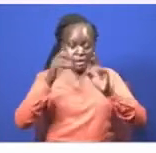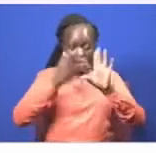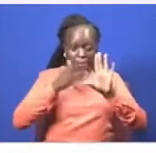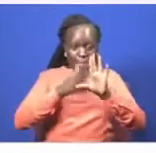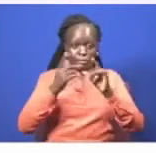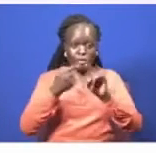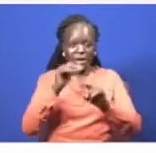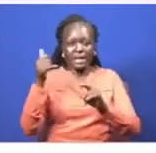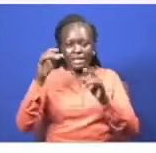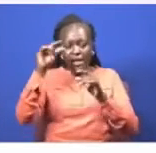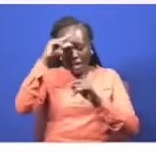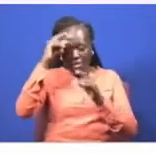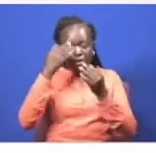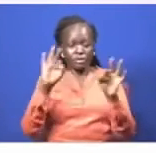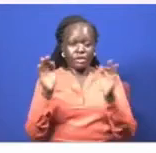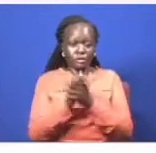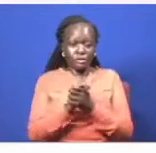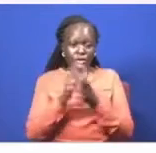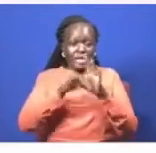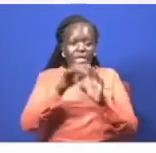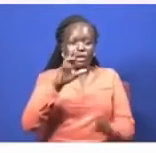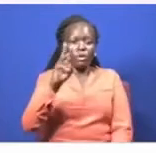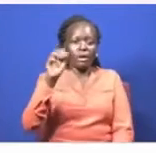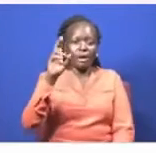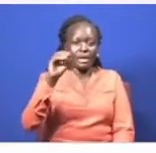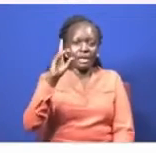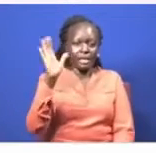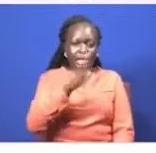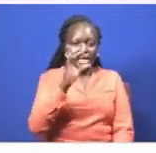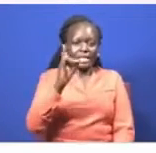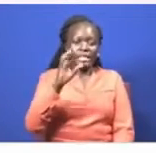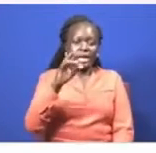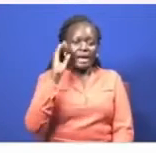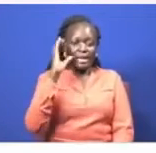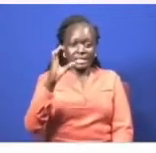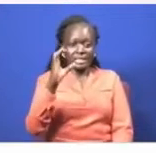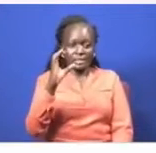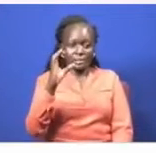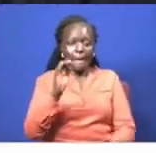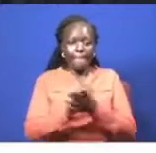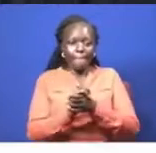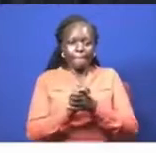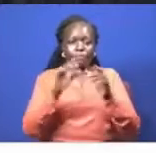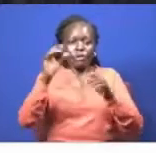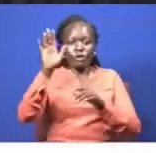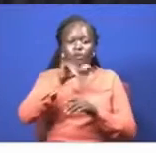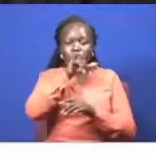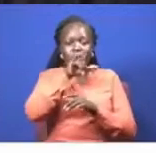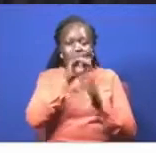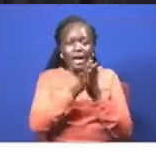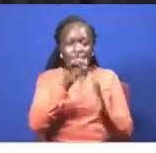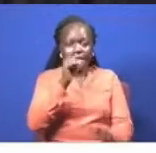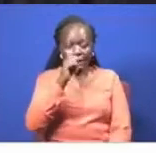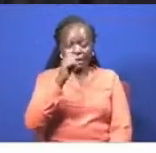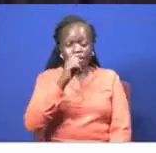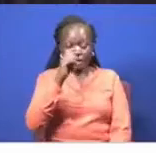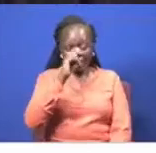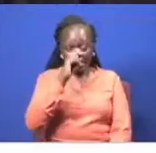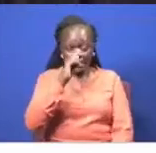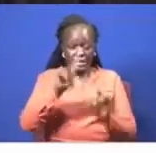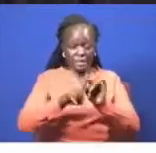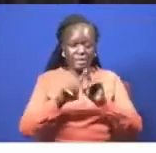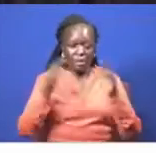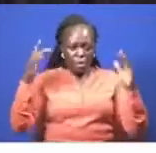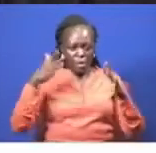from government officials in Rwanda, the Democratic Republic of Congo, DRC, Uganda and Tanzania, with the aim of